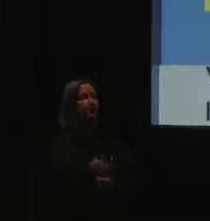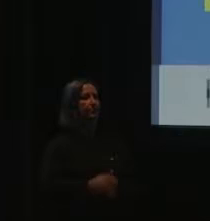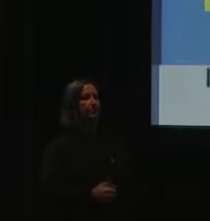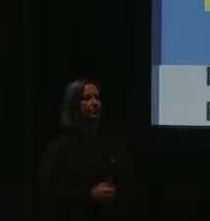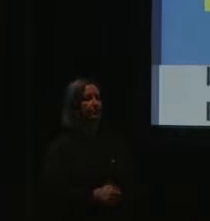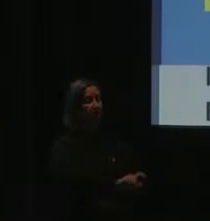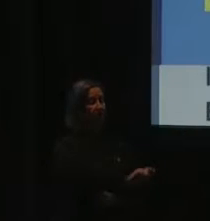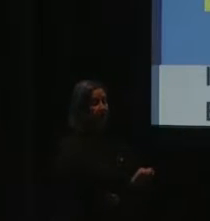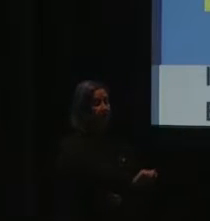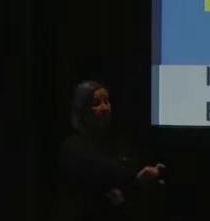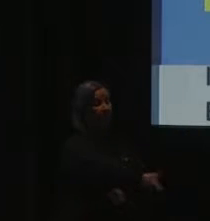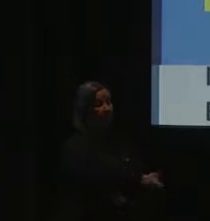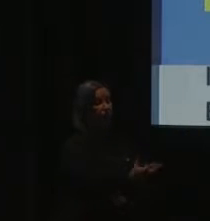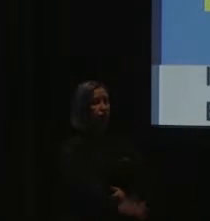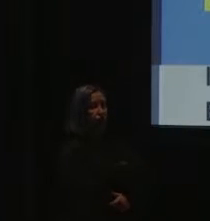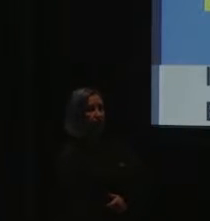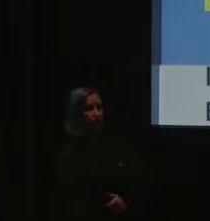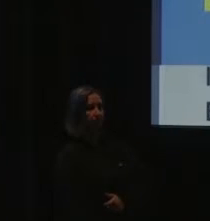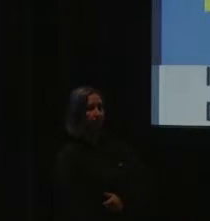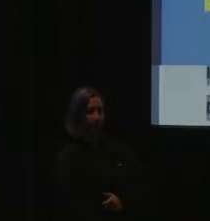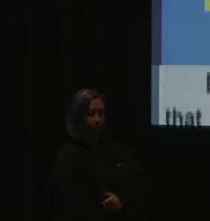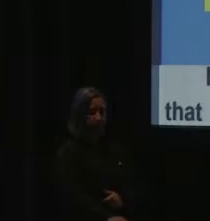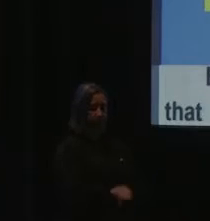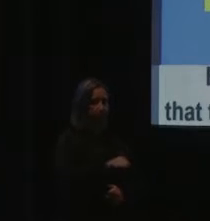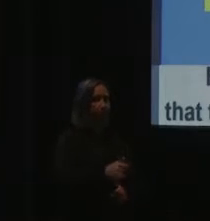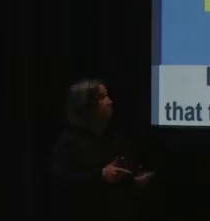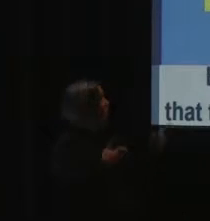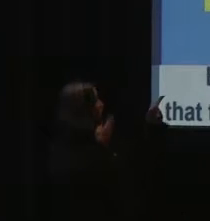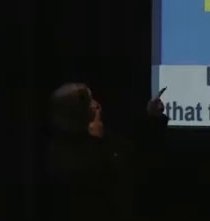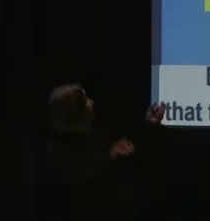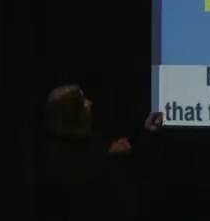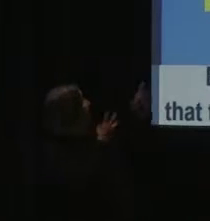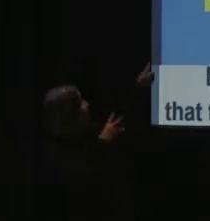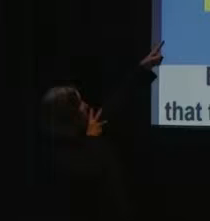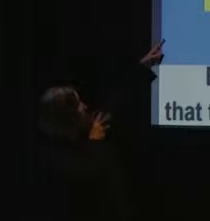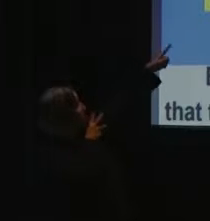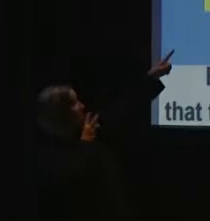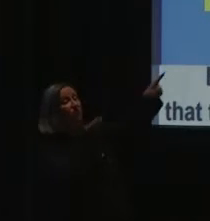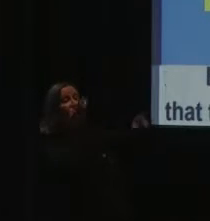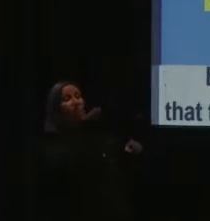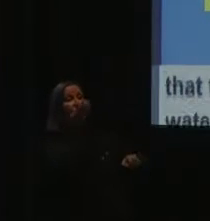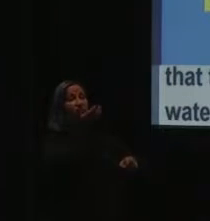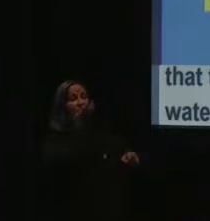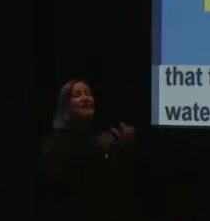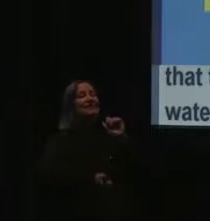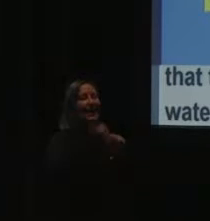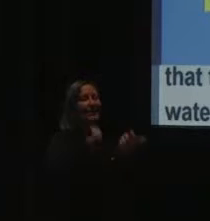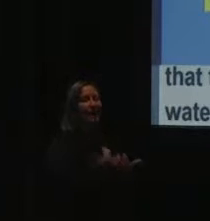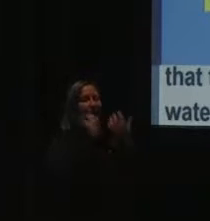you looked at those images and you guessed that the automatic irrigation system uses the most water, you would be right.